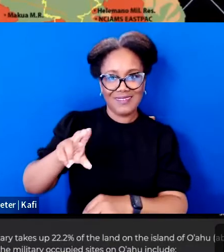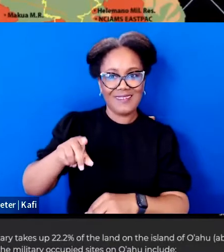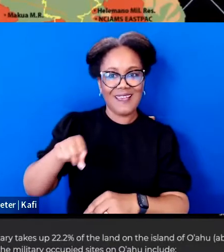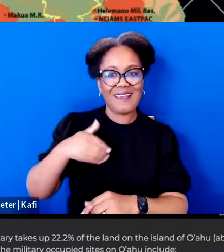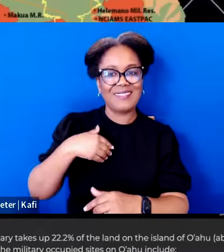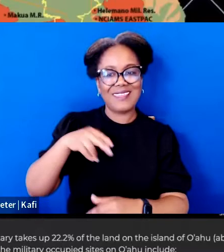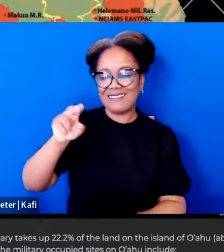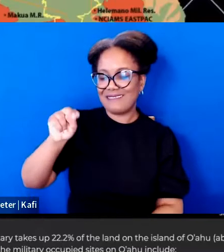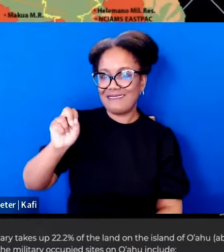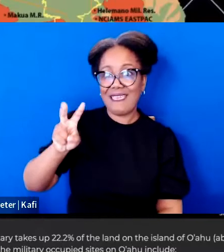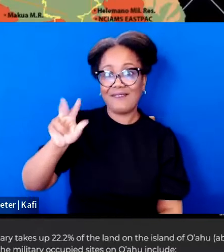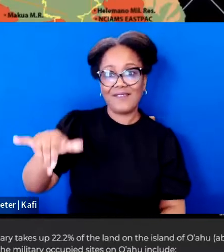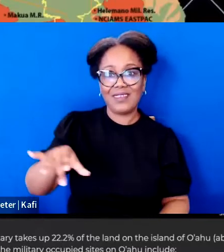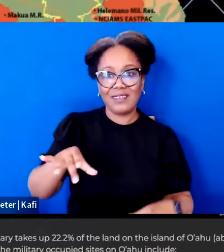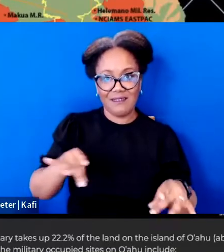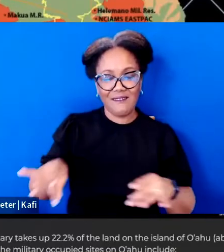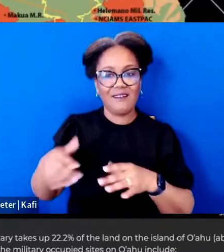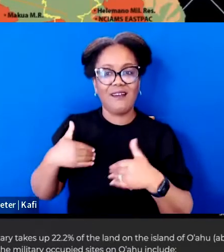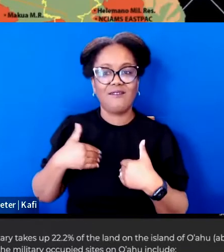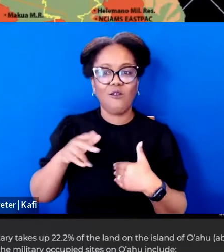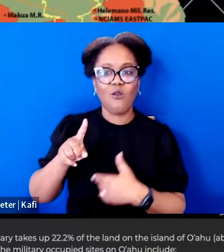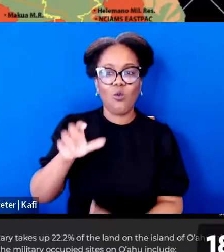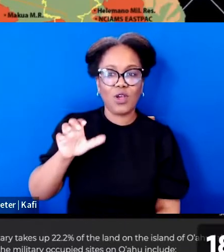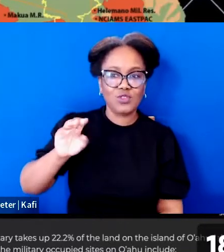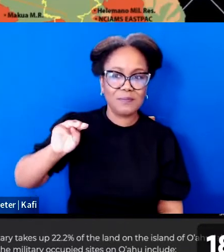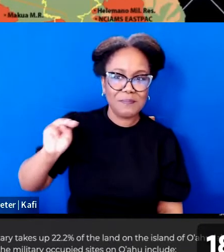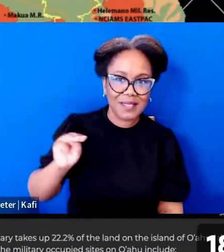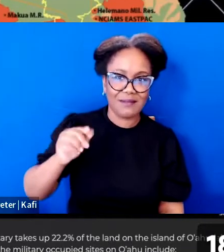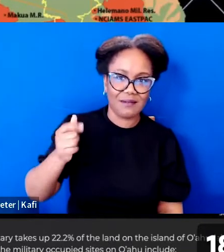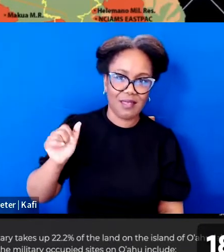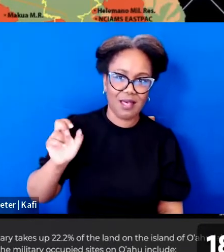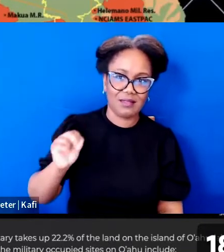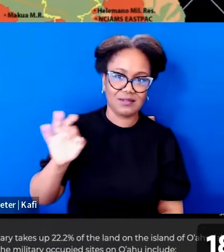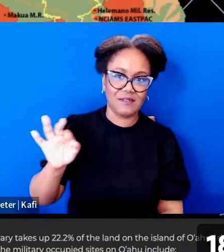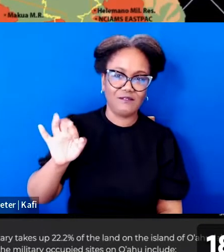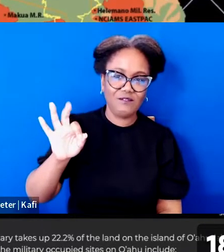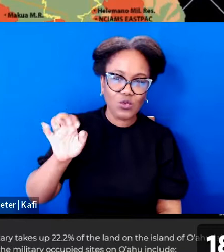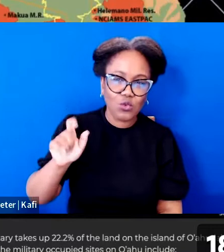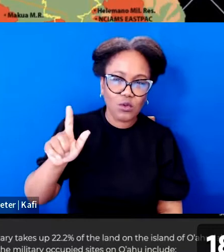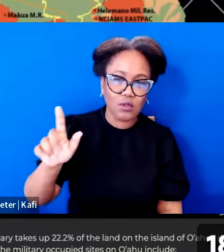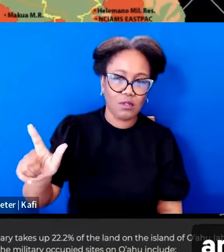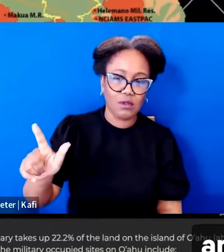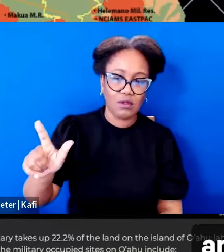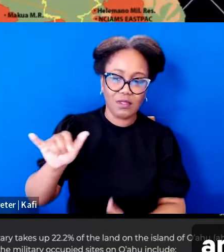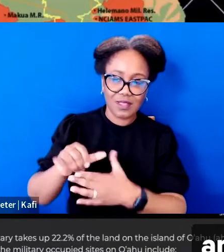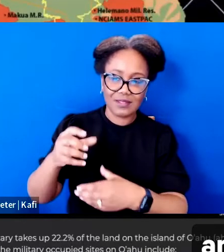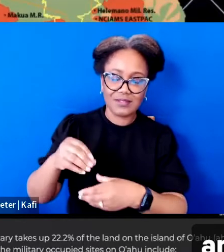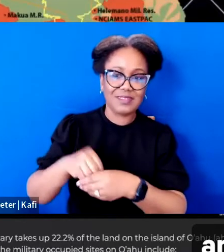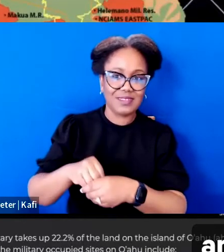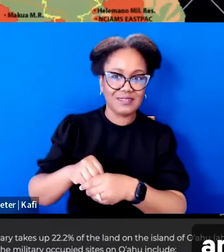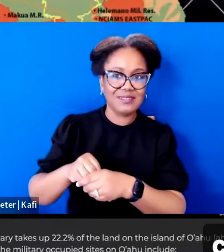what they call the Red Hill Fuel Storage Facility. 18 of them remain active today. And